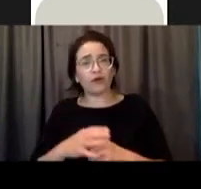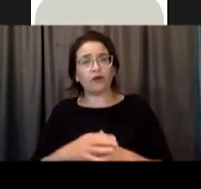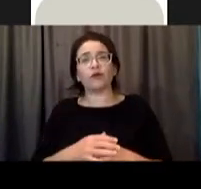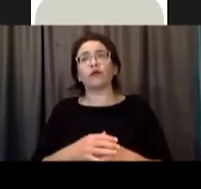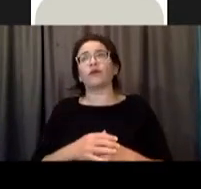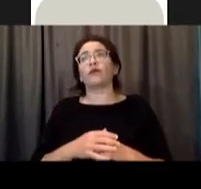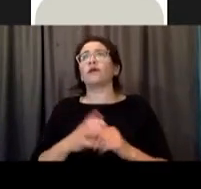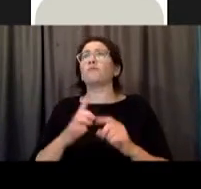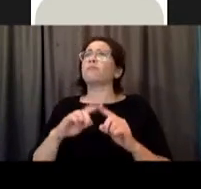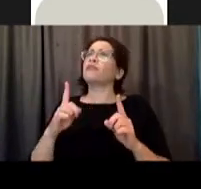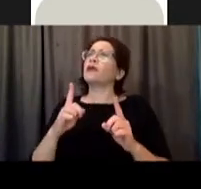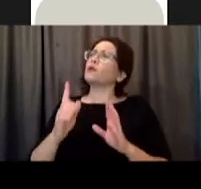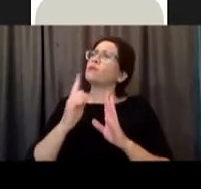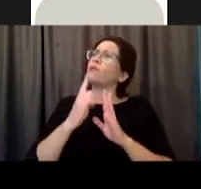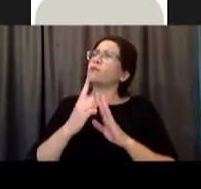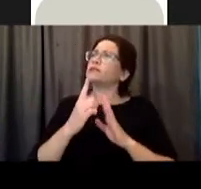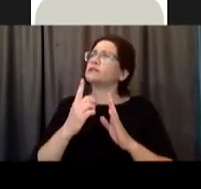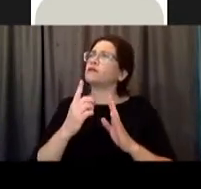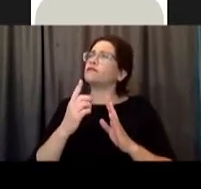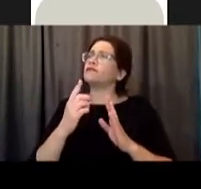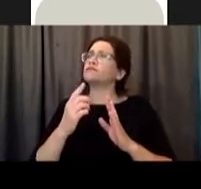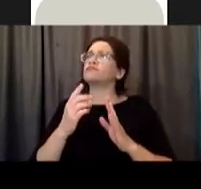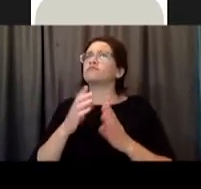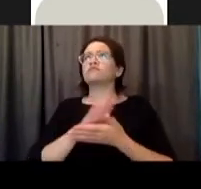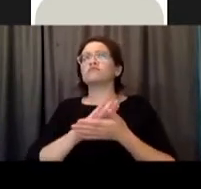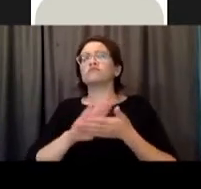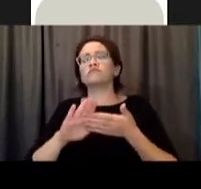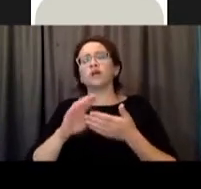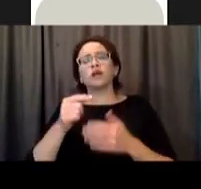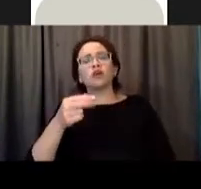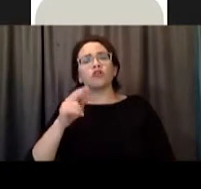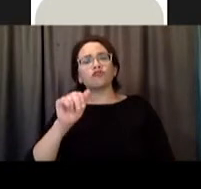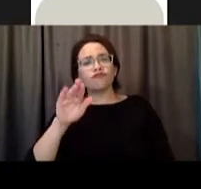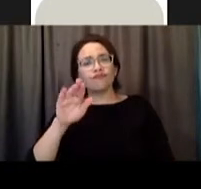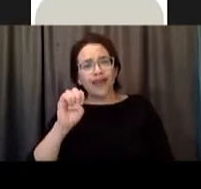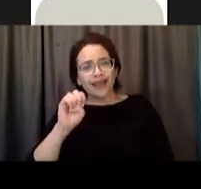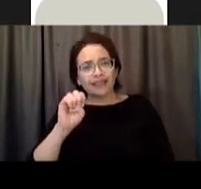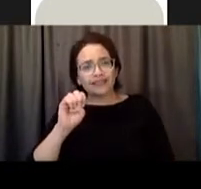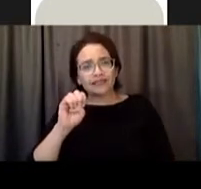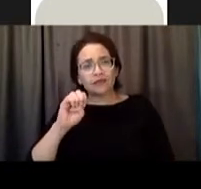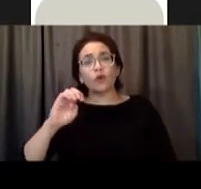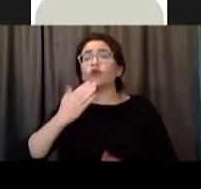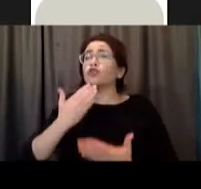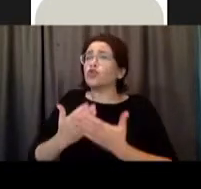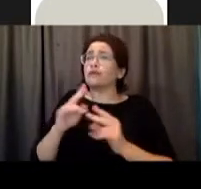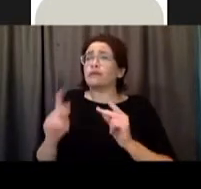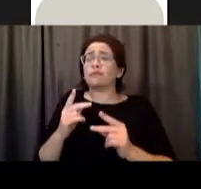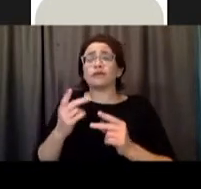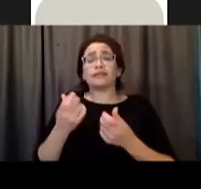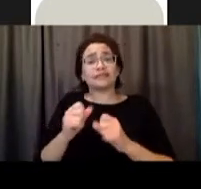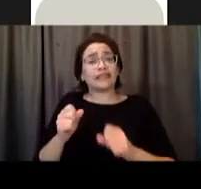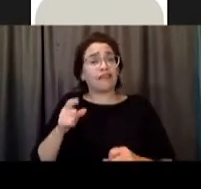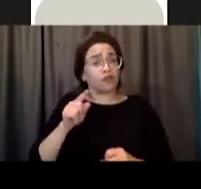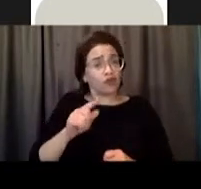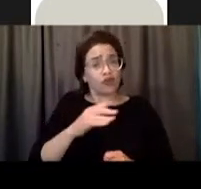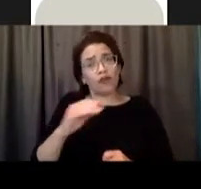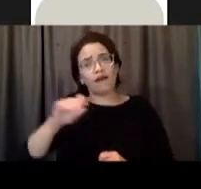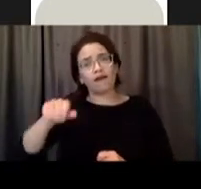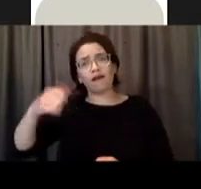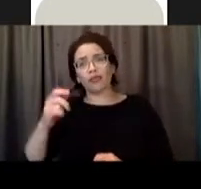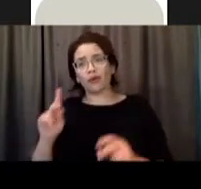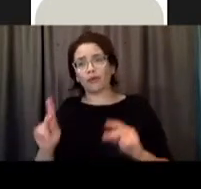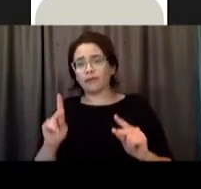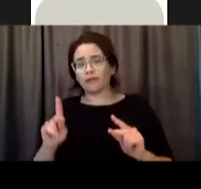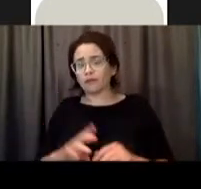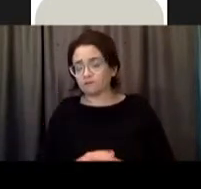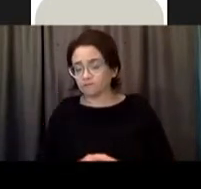grace and human goodness in which good people saved her or other people's lives. So she told us these childhood and